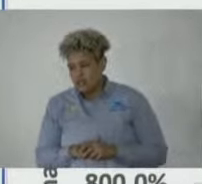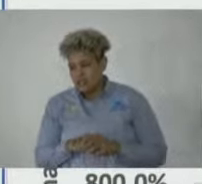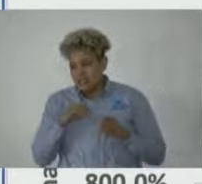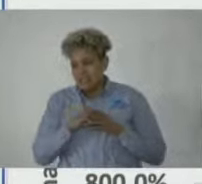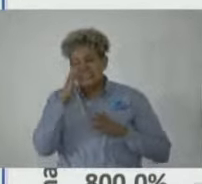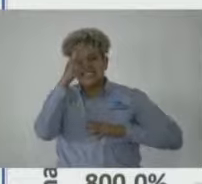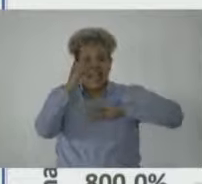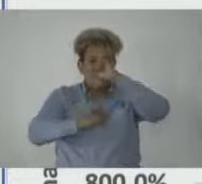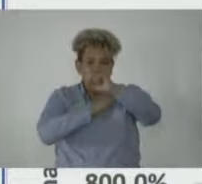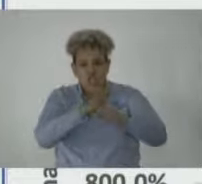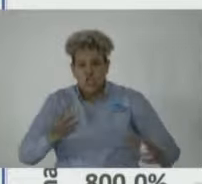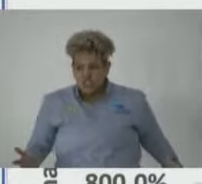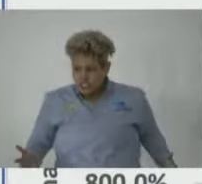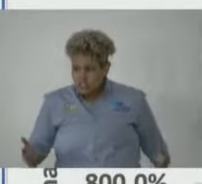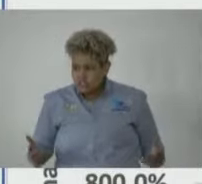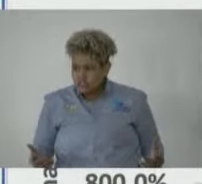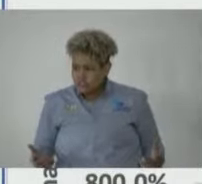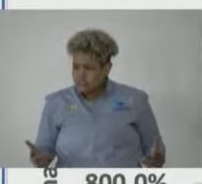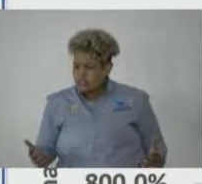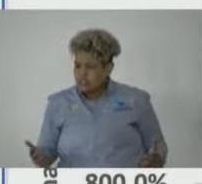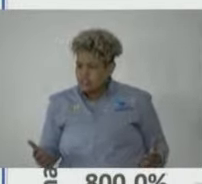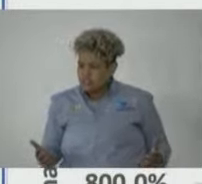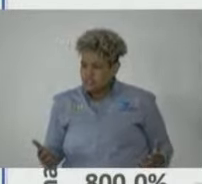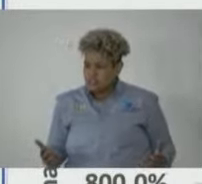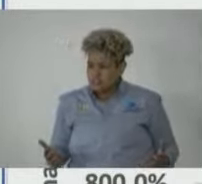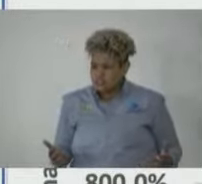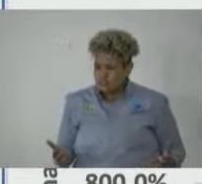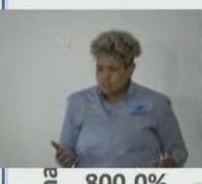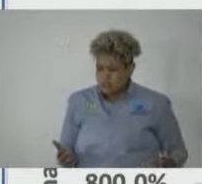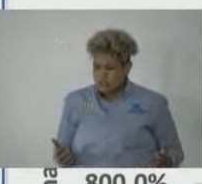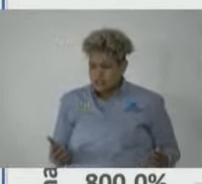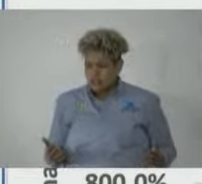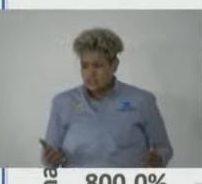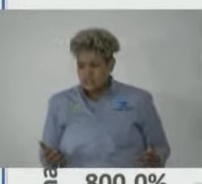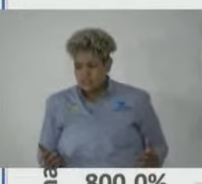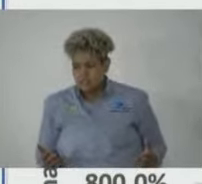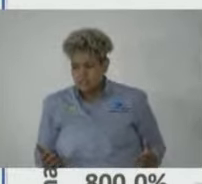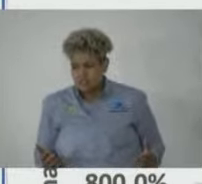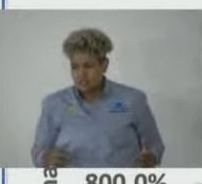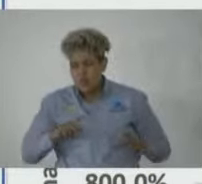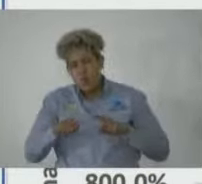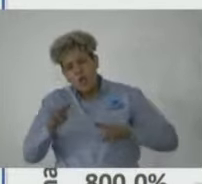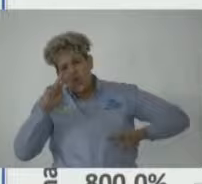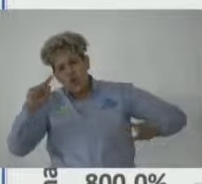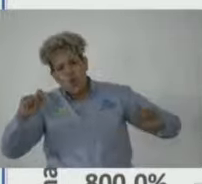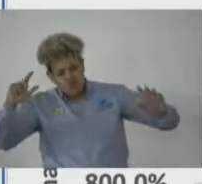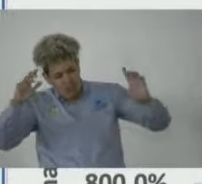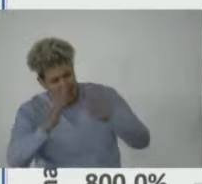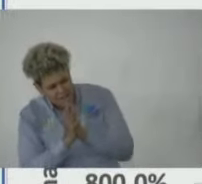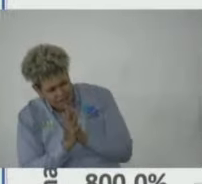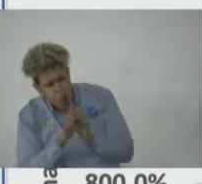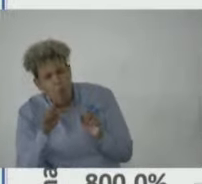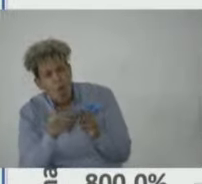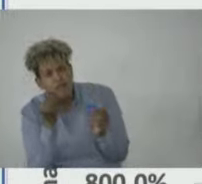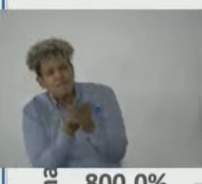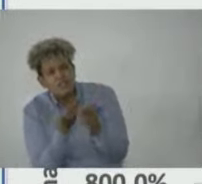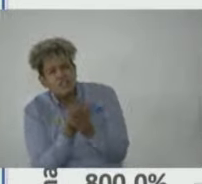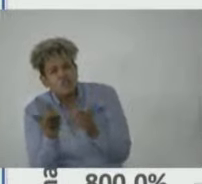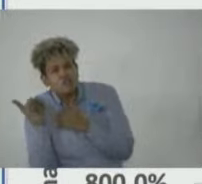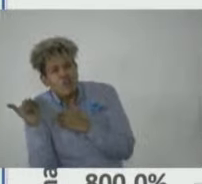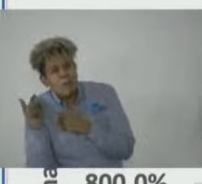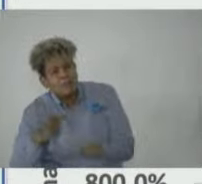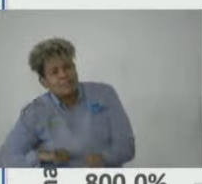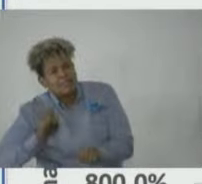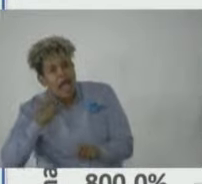7 years. I remember that graph very well. All right. So if you look at this graph and you ask, when did fiscal responsibility